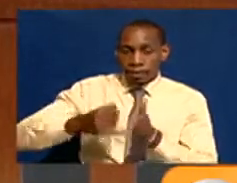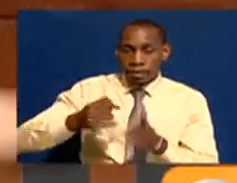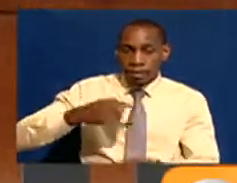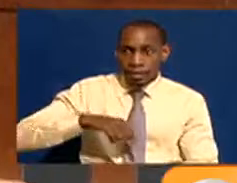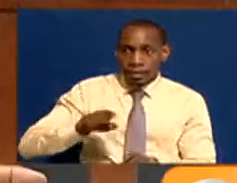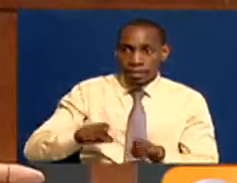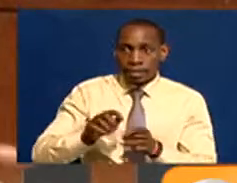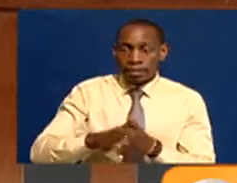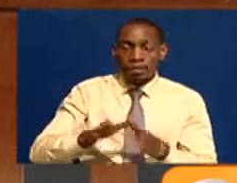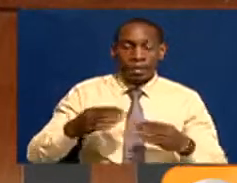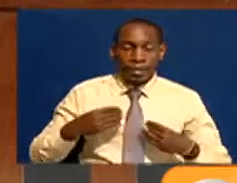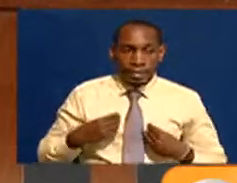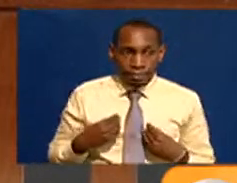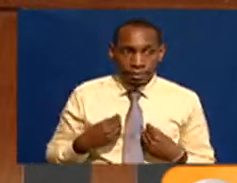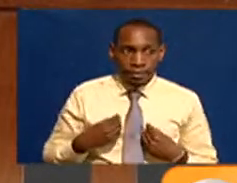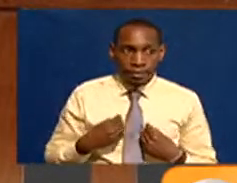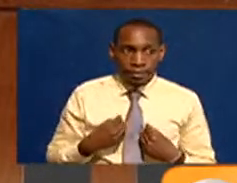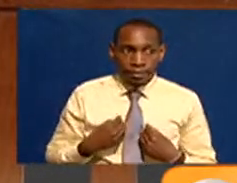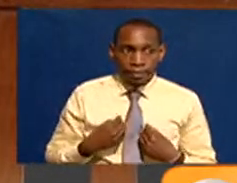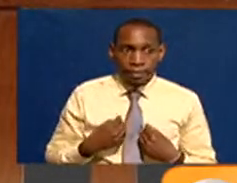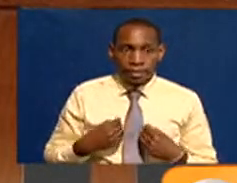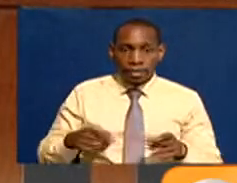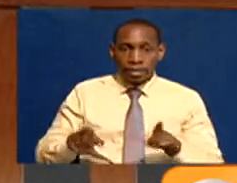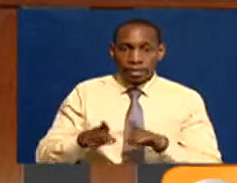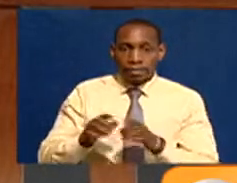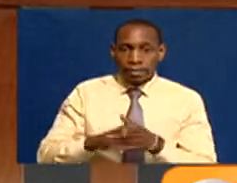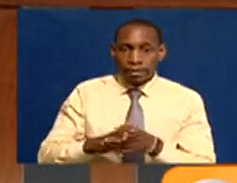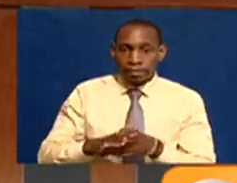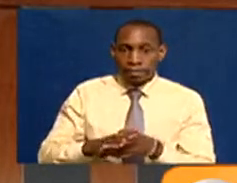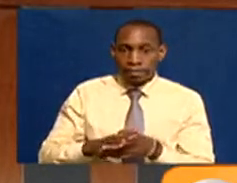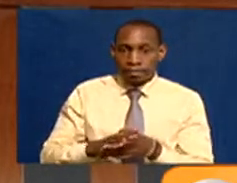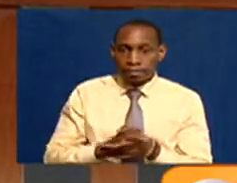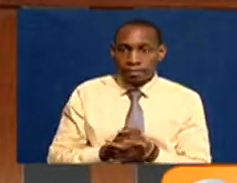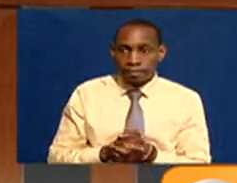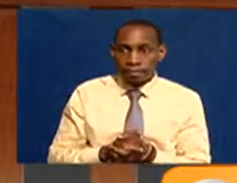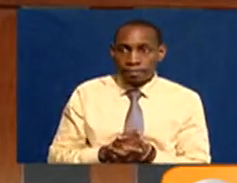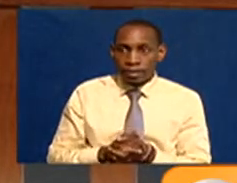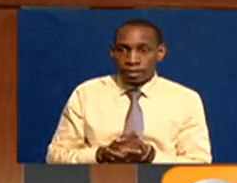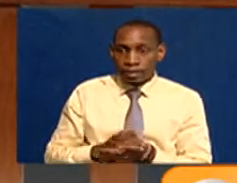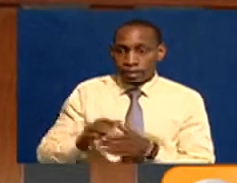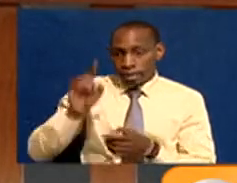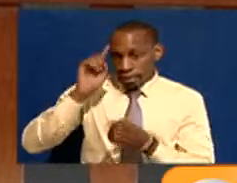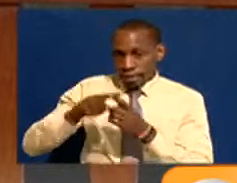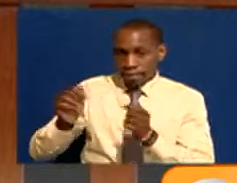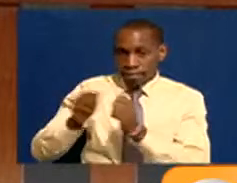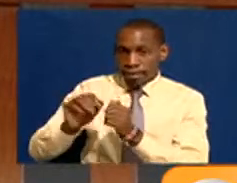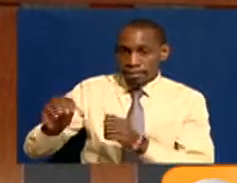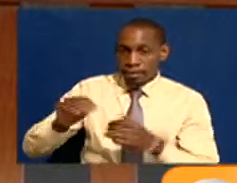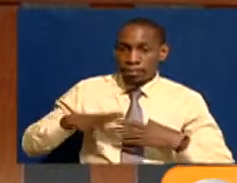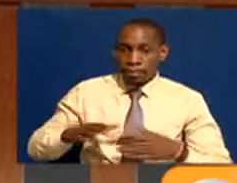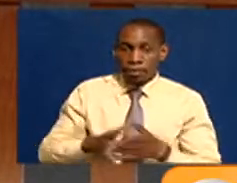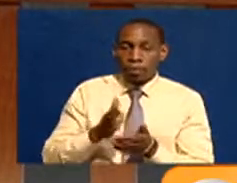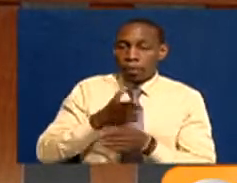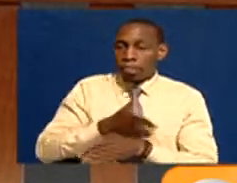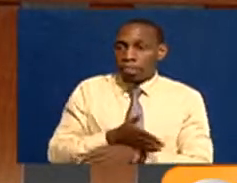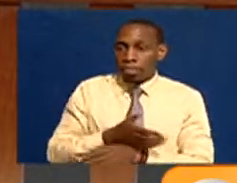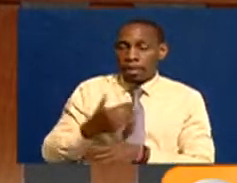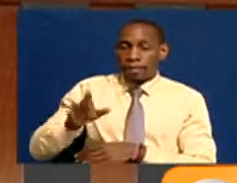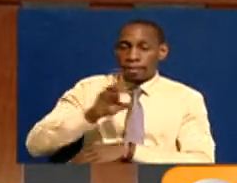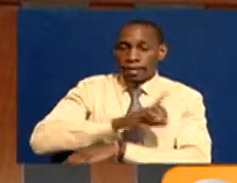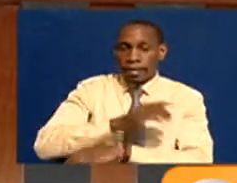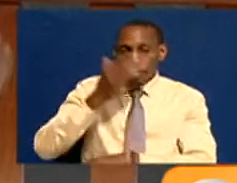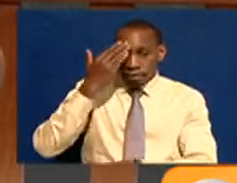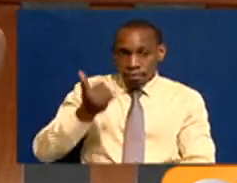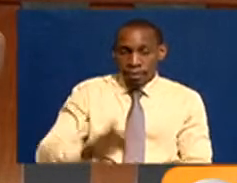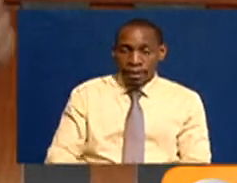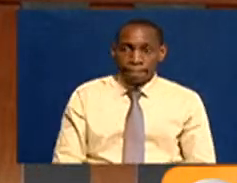they will go for it. And my target is really to train these 10 million people who don't have anywhere to go to every day. Because